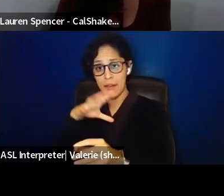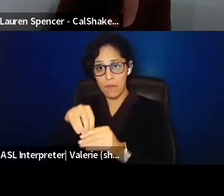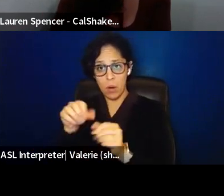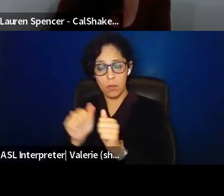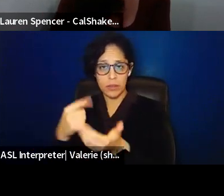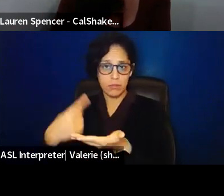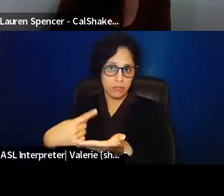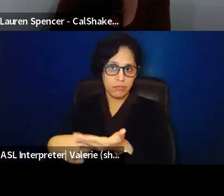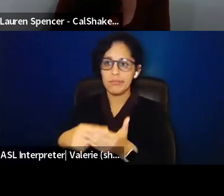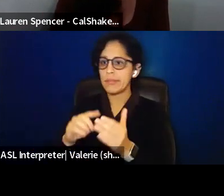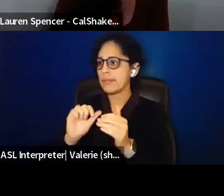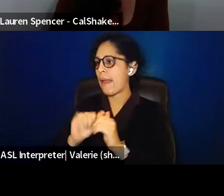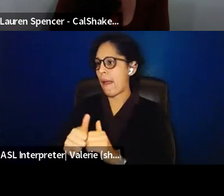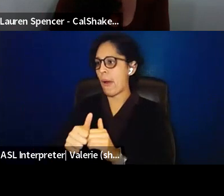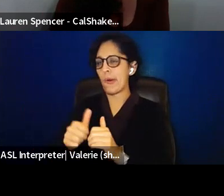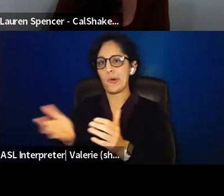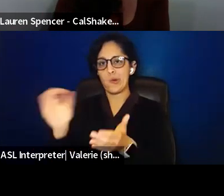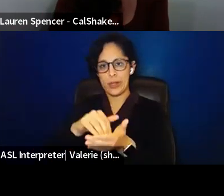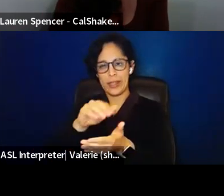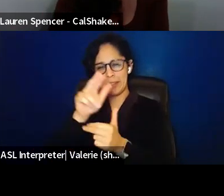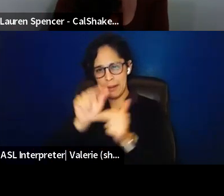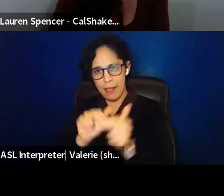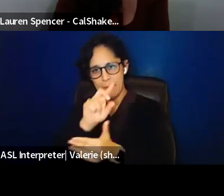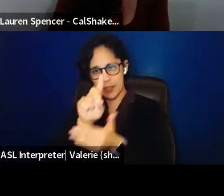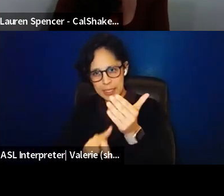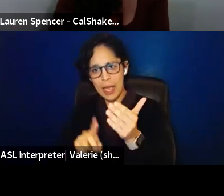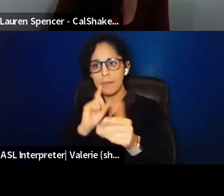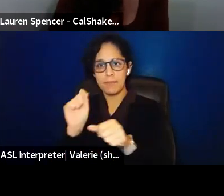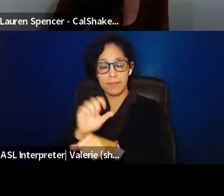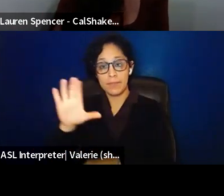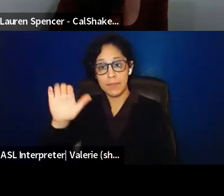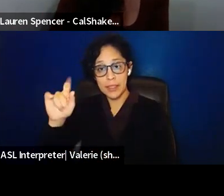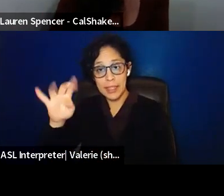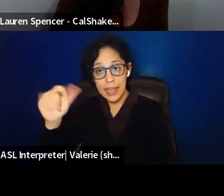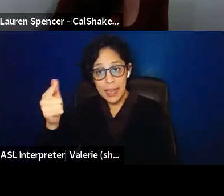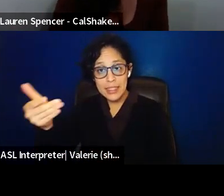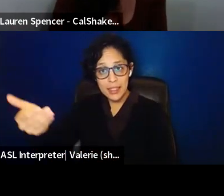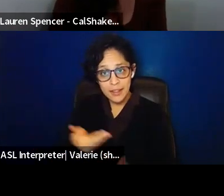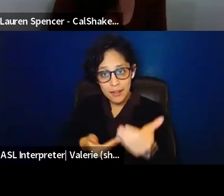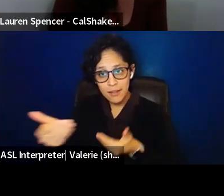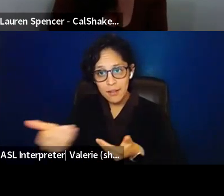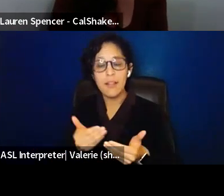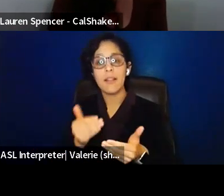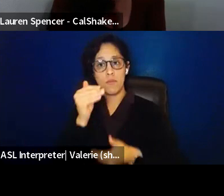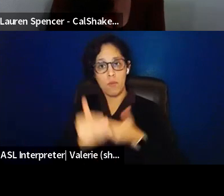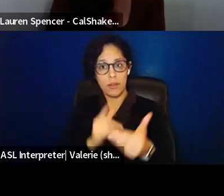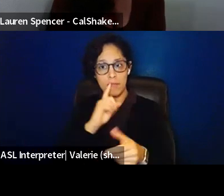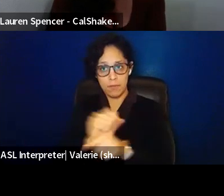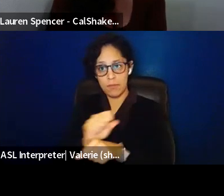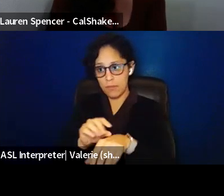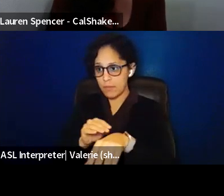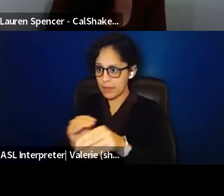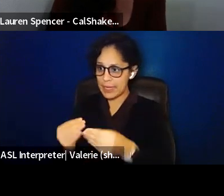about how to redesign the casting process to be something that encourages leadership from individual artists and relationship